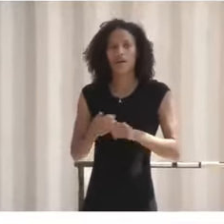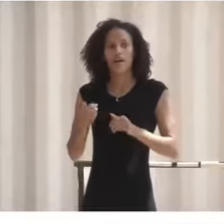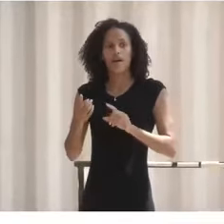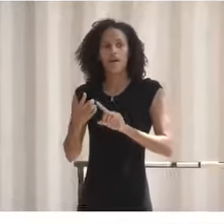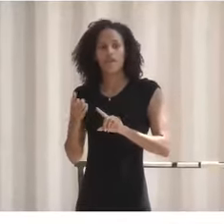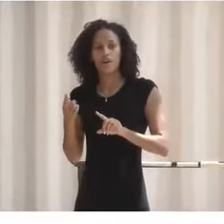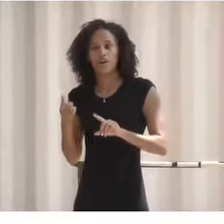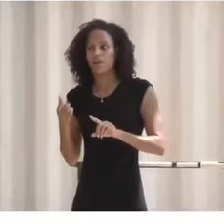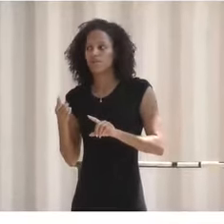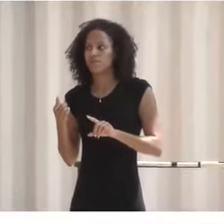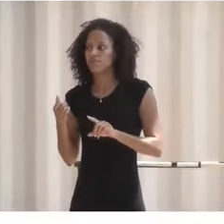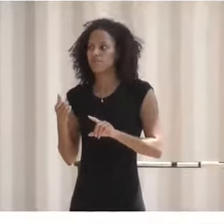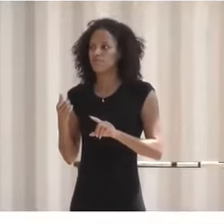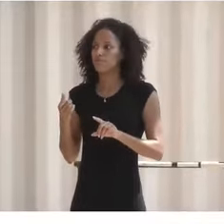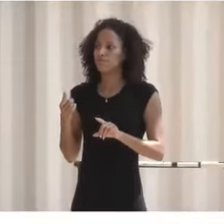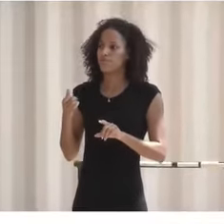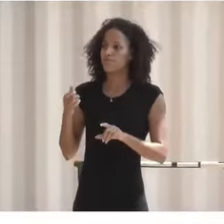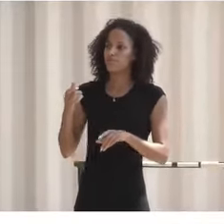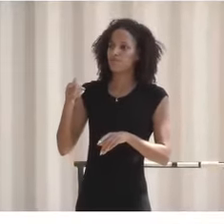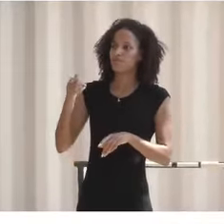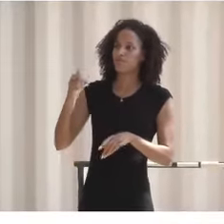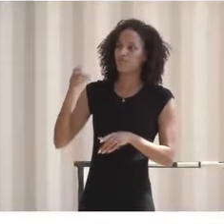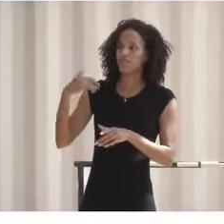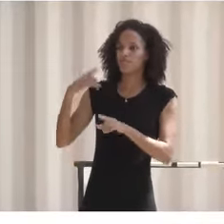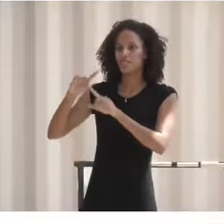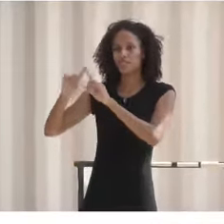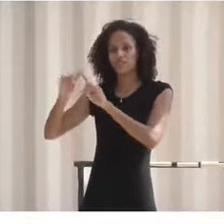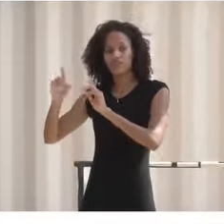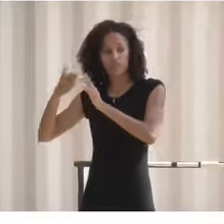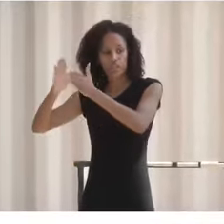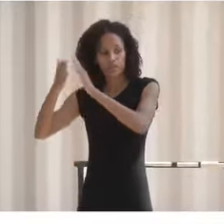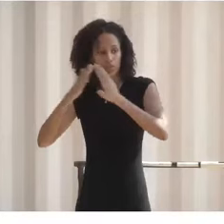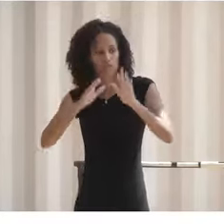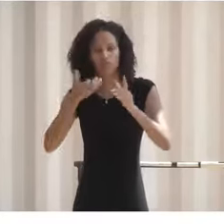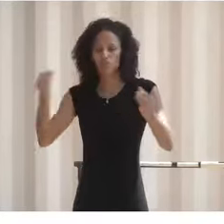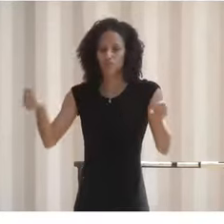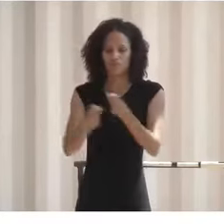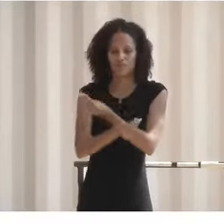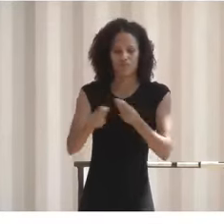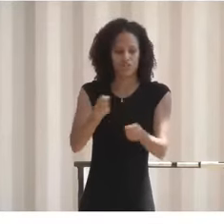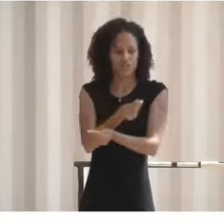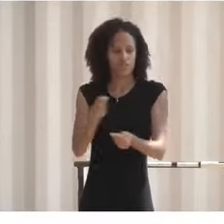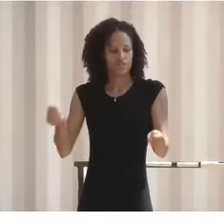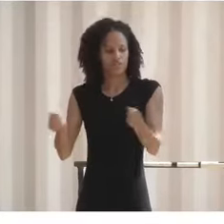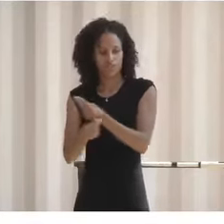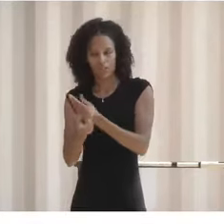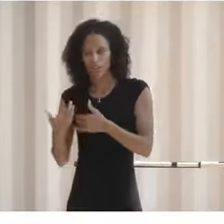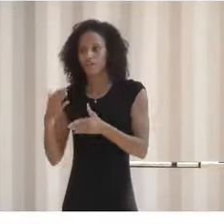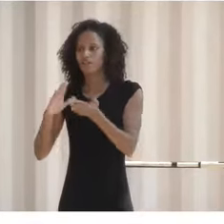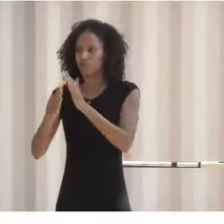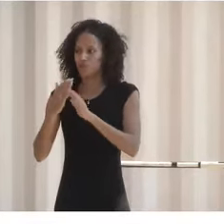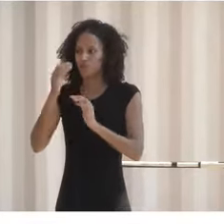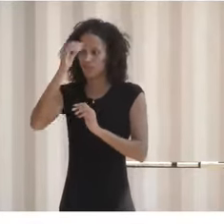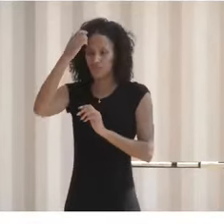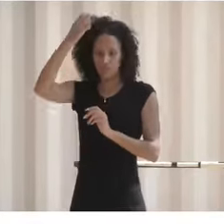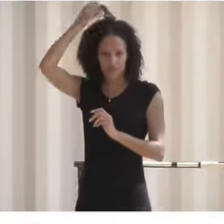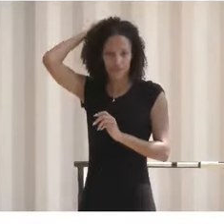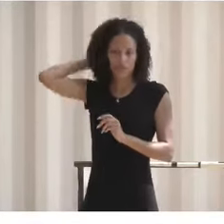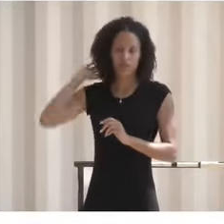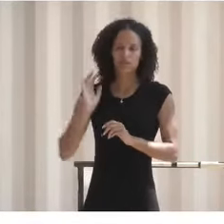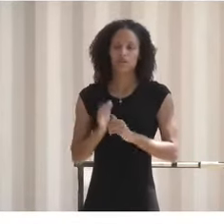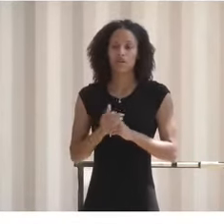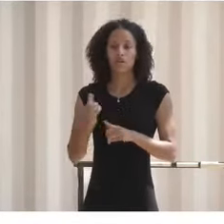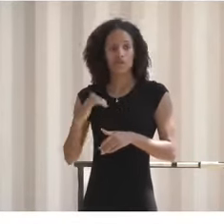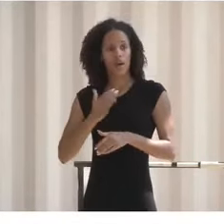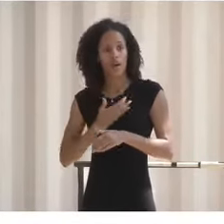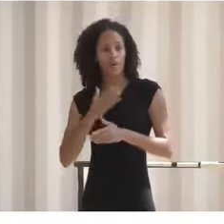from the maritime or the coastal, married into the upper mountain communities, you are the vessel. We Fijians, we don't have any writings. Our